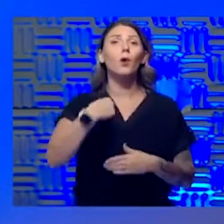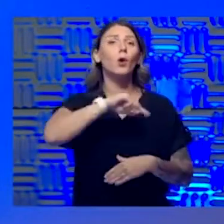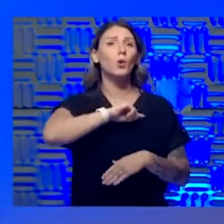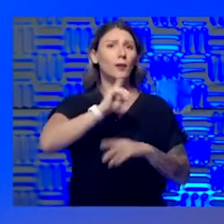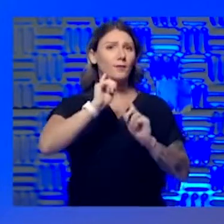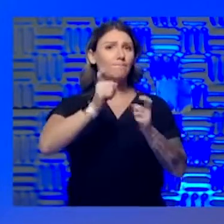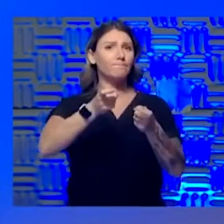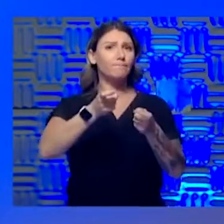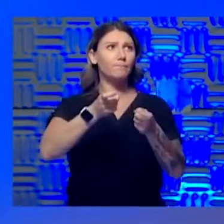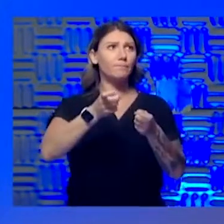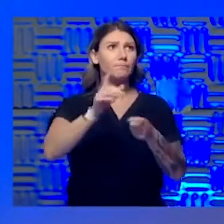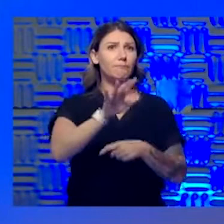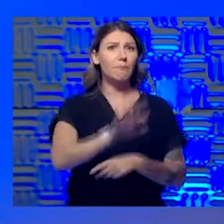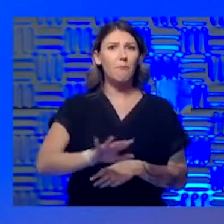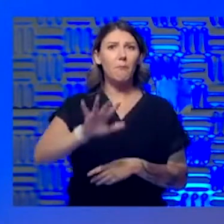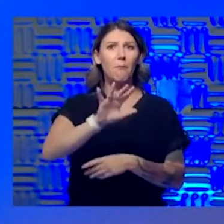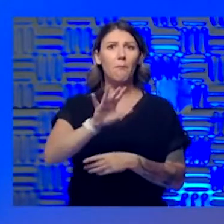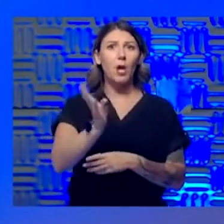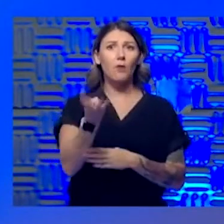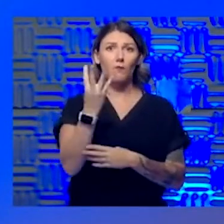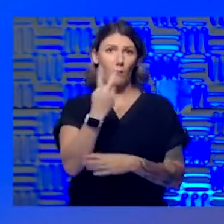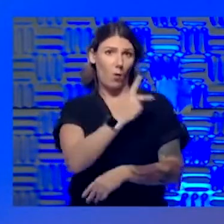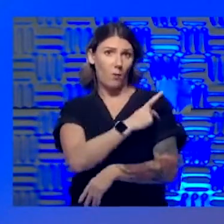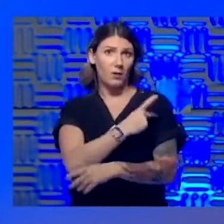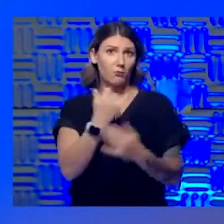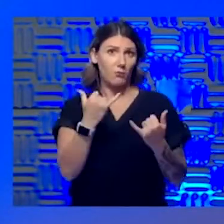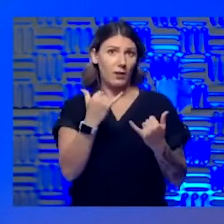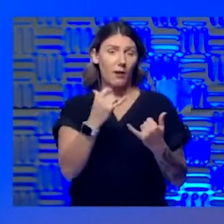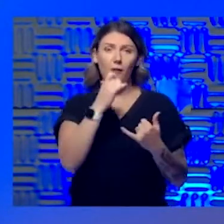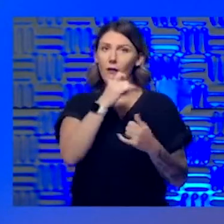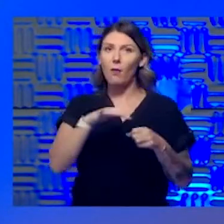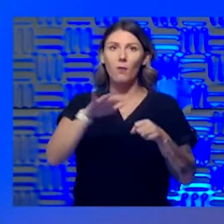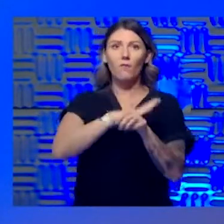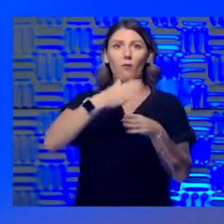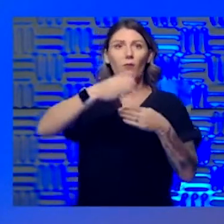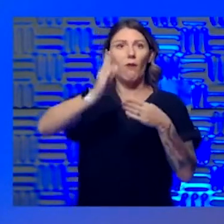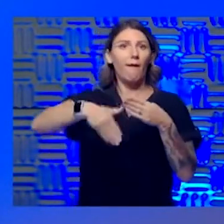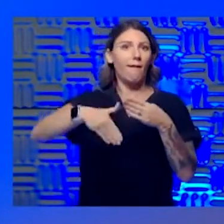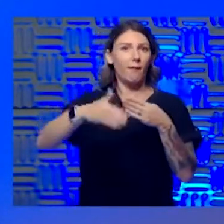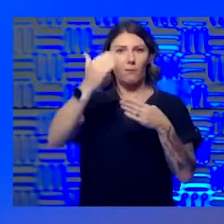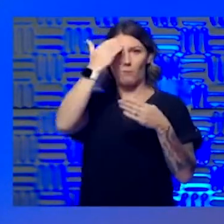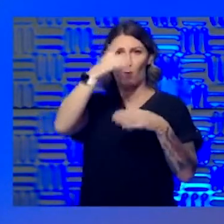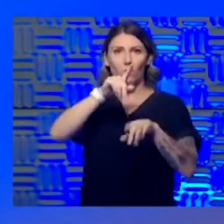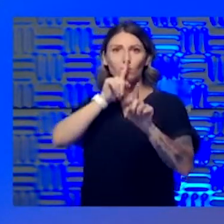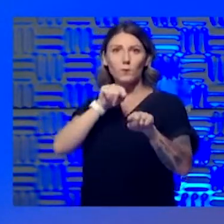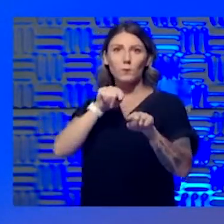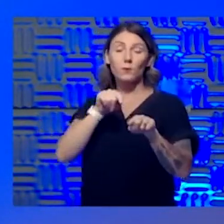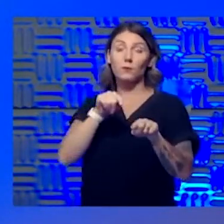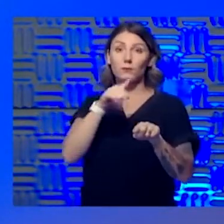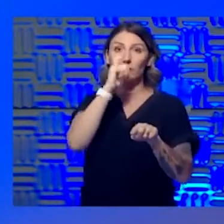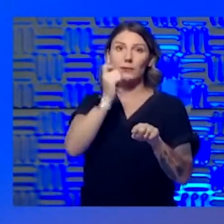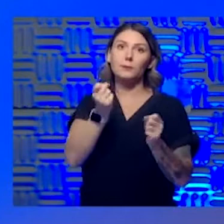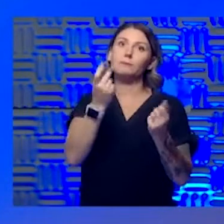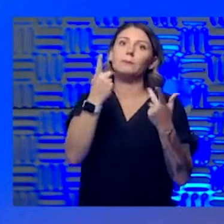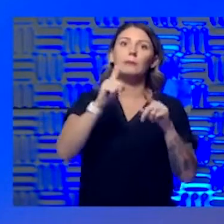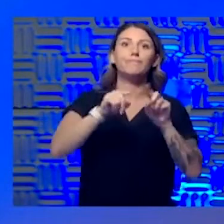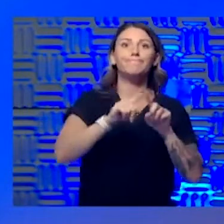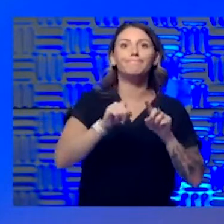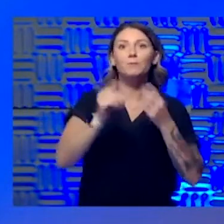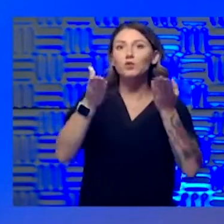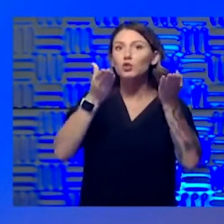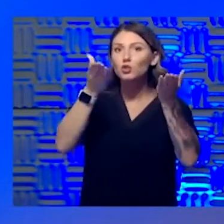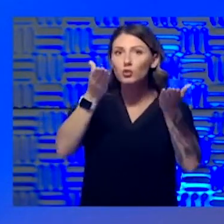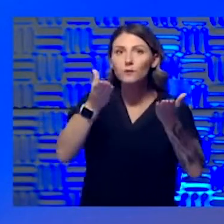I think, approximately 4 patients right now. We don't know the full outcomes of all those patients, just because we have so many different services and